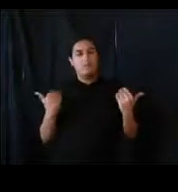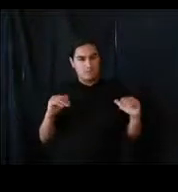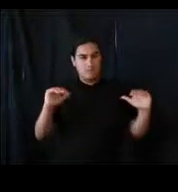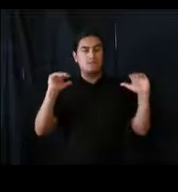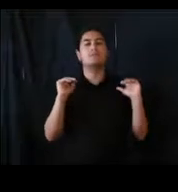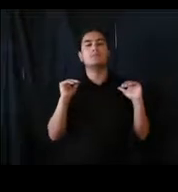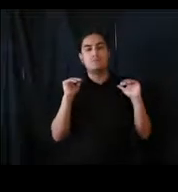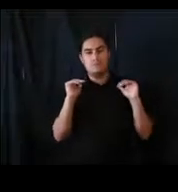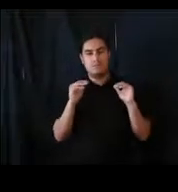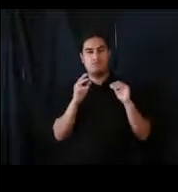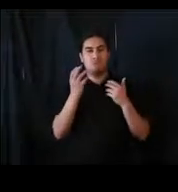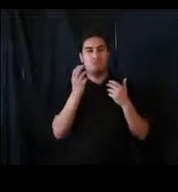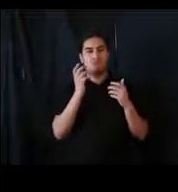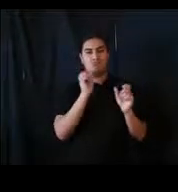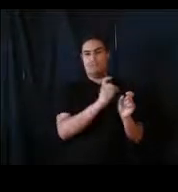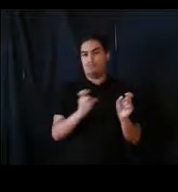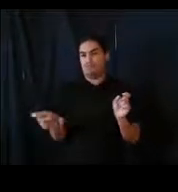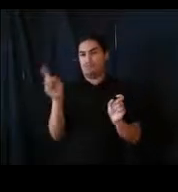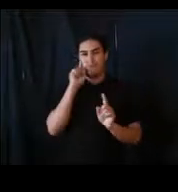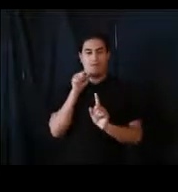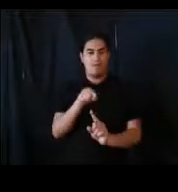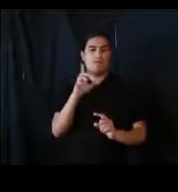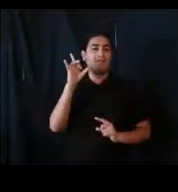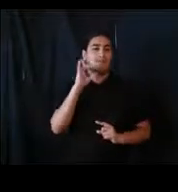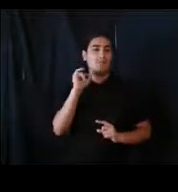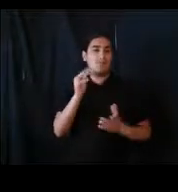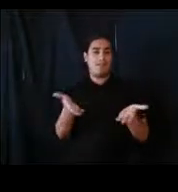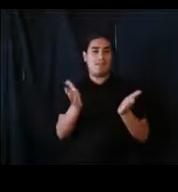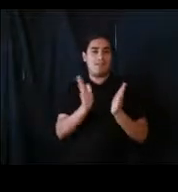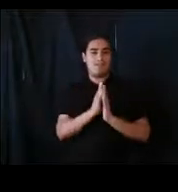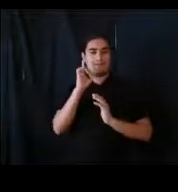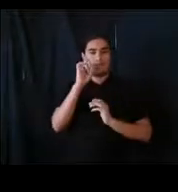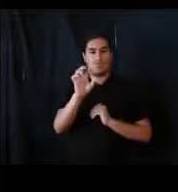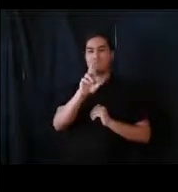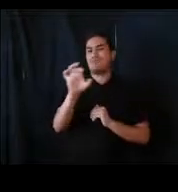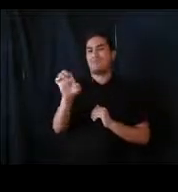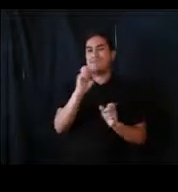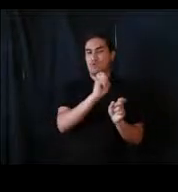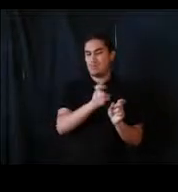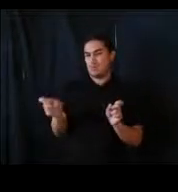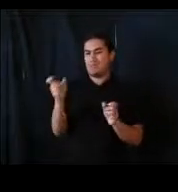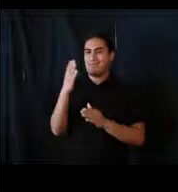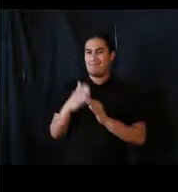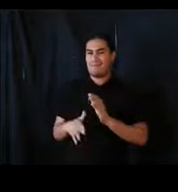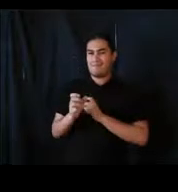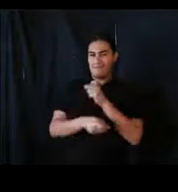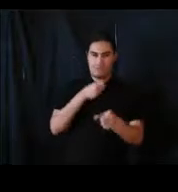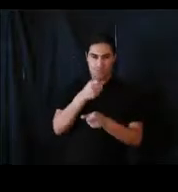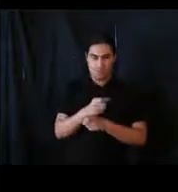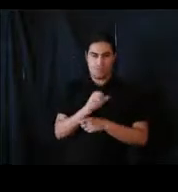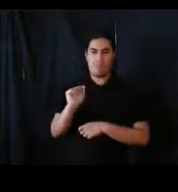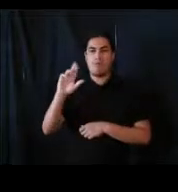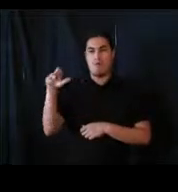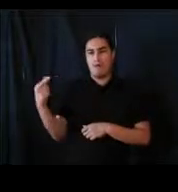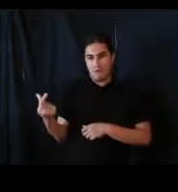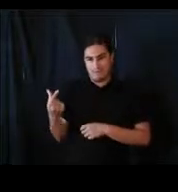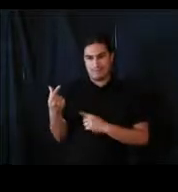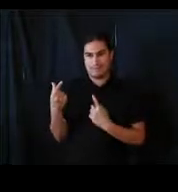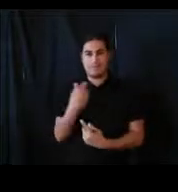uh asked for california has asked for talk about august redistribution at the end of the year so we get down to august